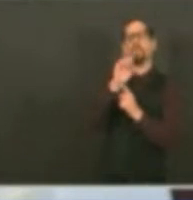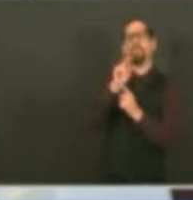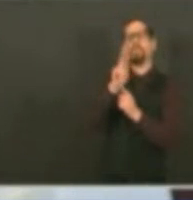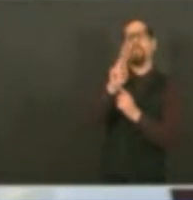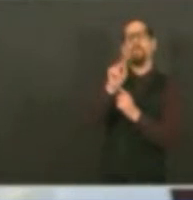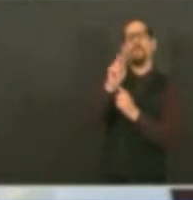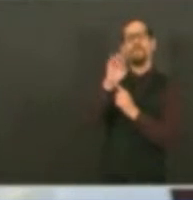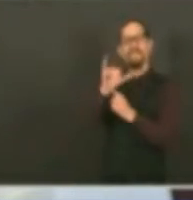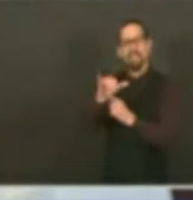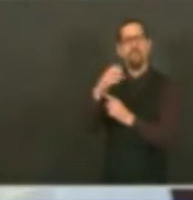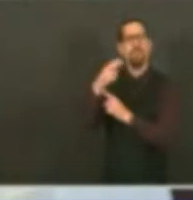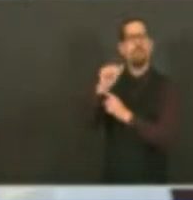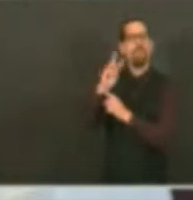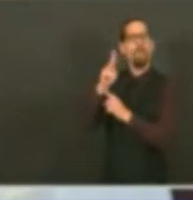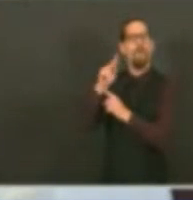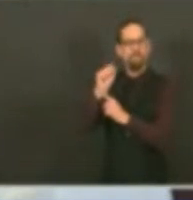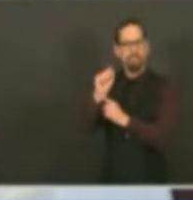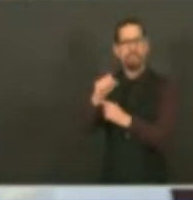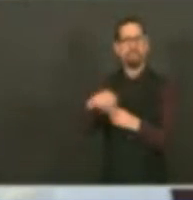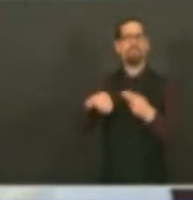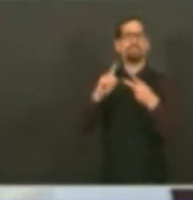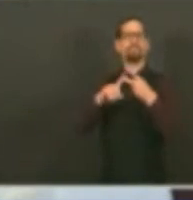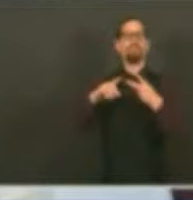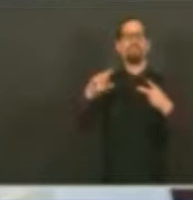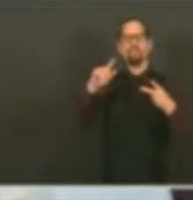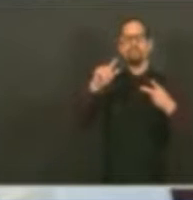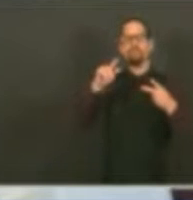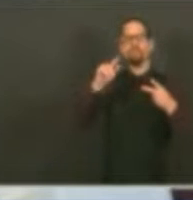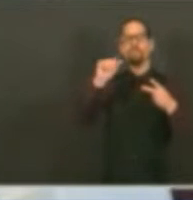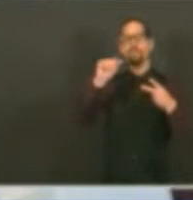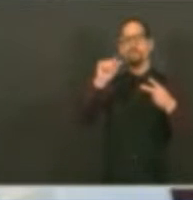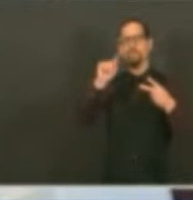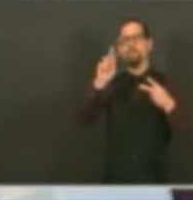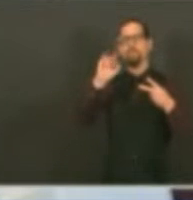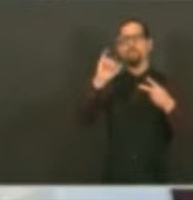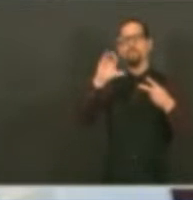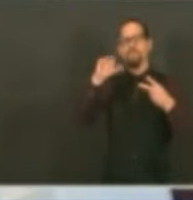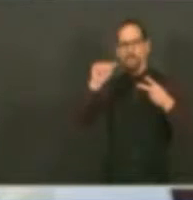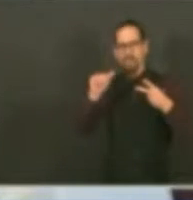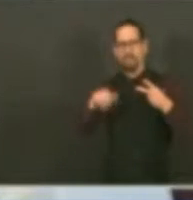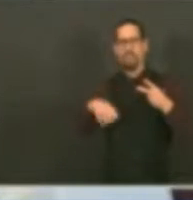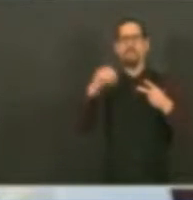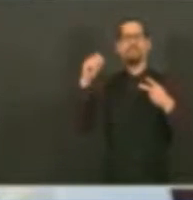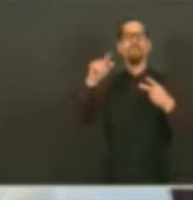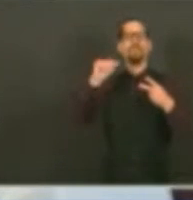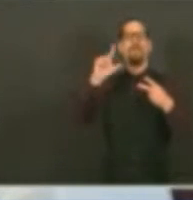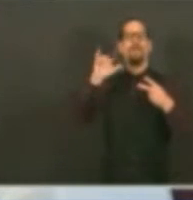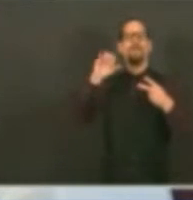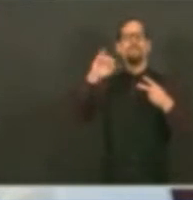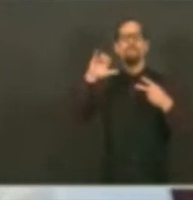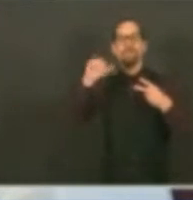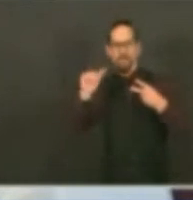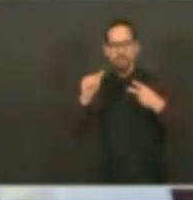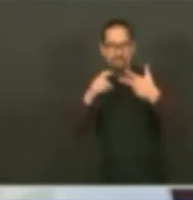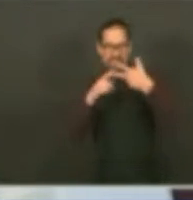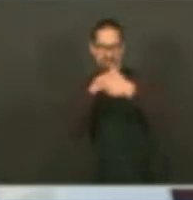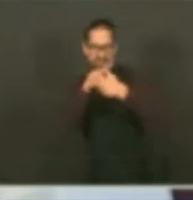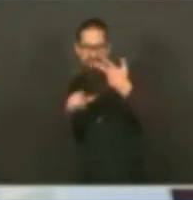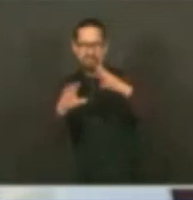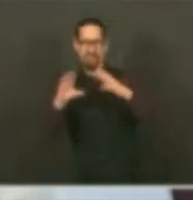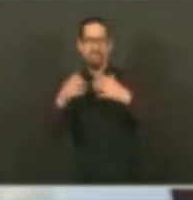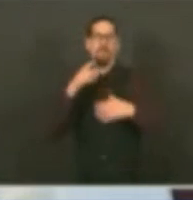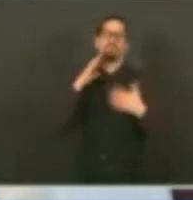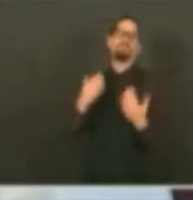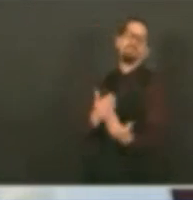Washburn, all tremendous leaders in helping to ensure that we do this well and effectively, which